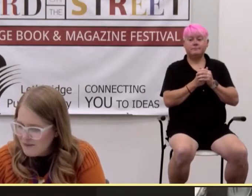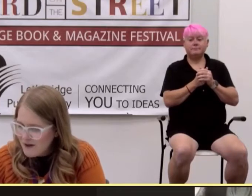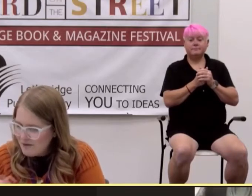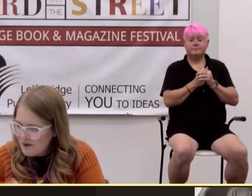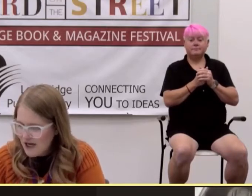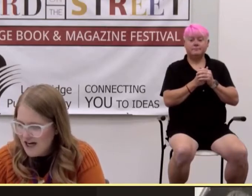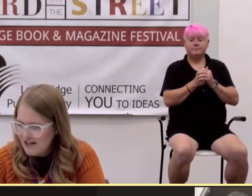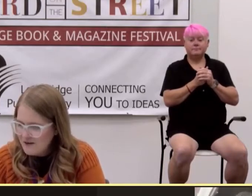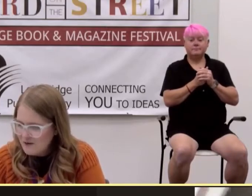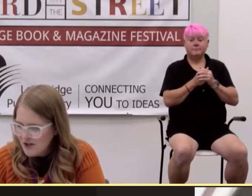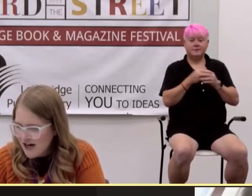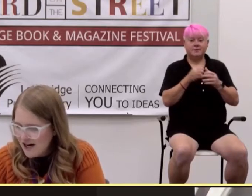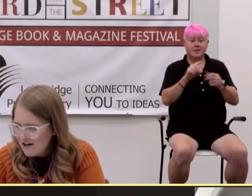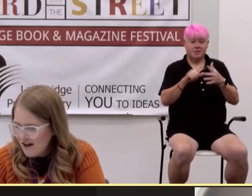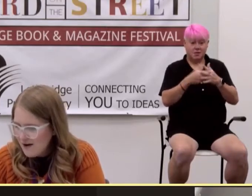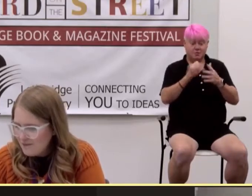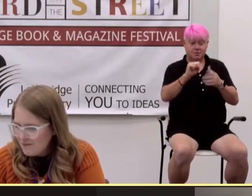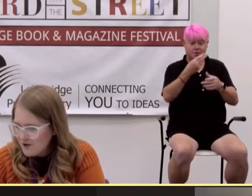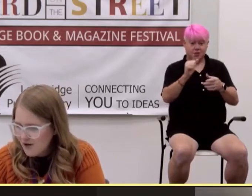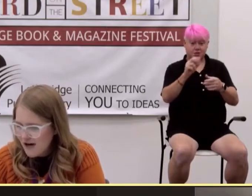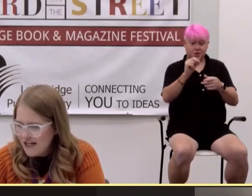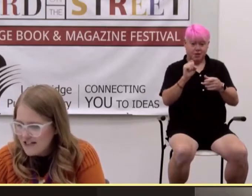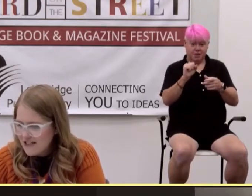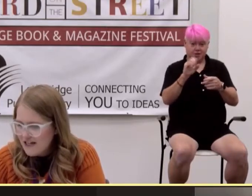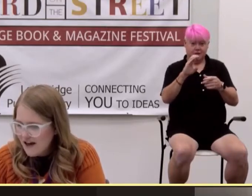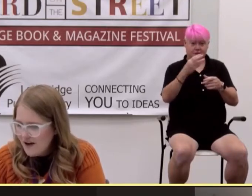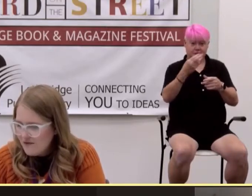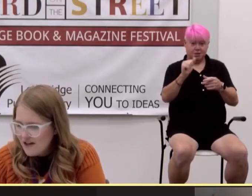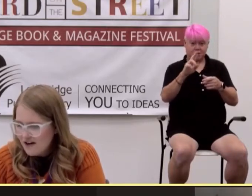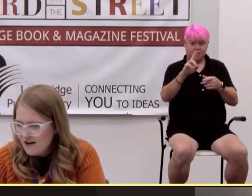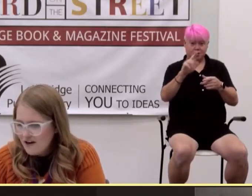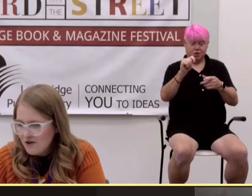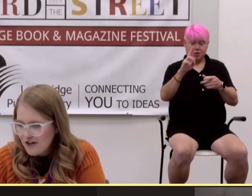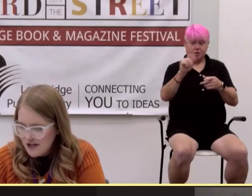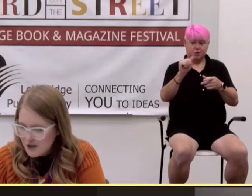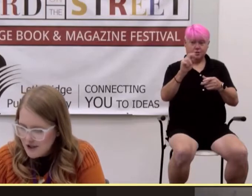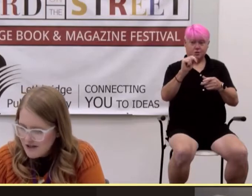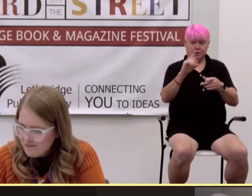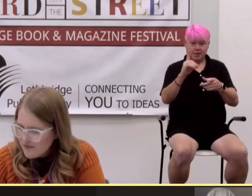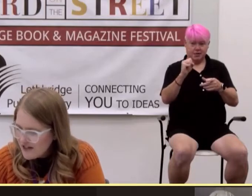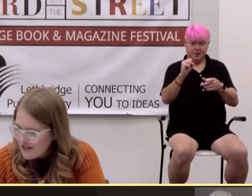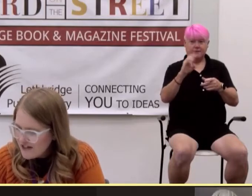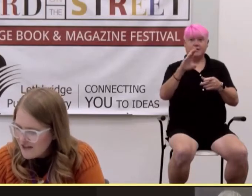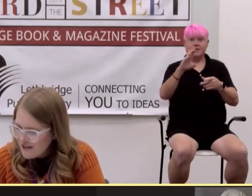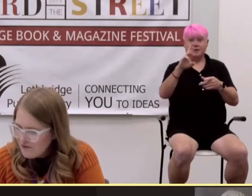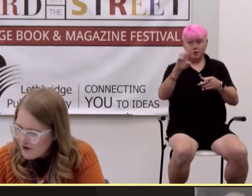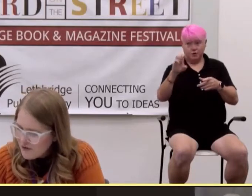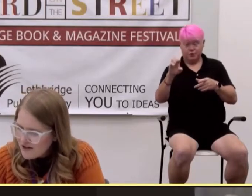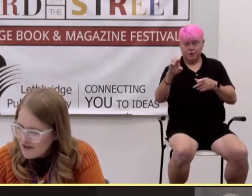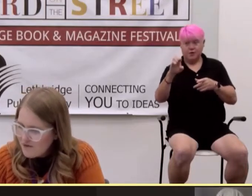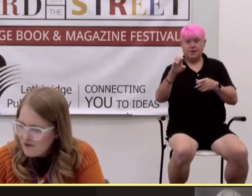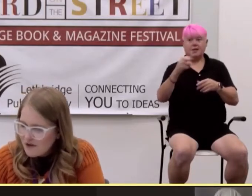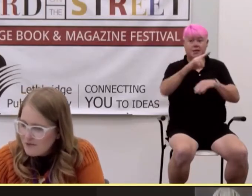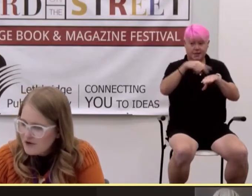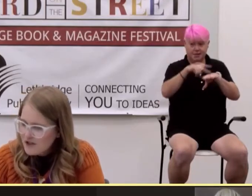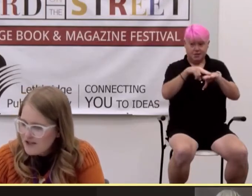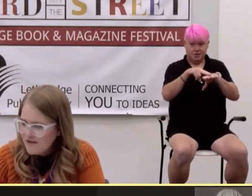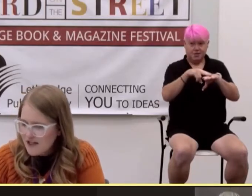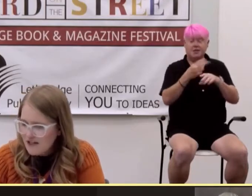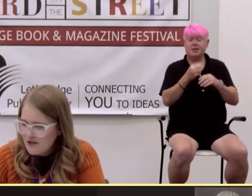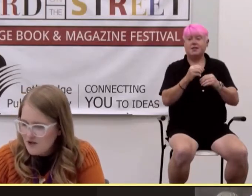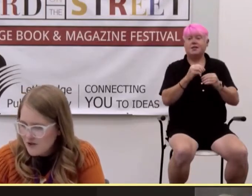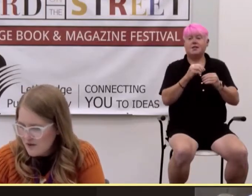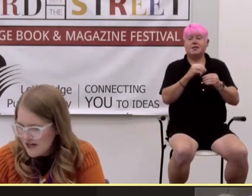let's begin with Shane. So Shane Chartrand of the Enoch Cree Nation is at the forefront of the re-emergence